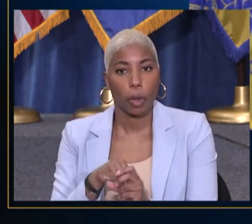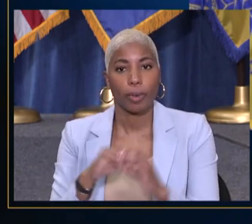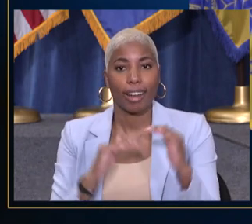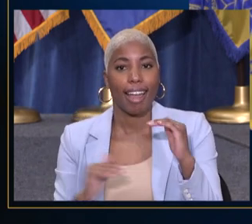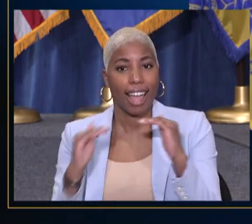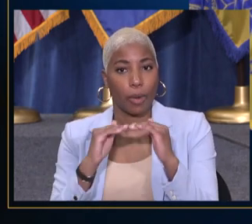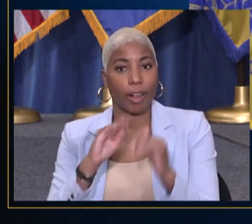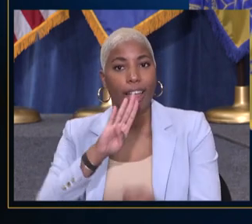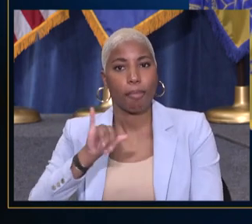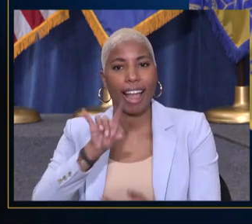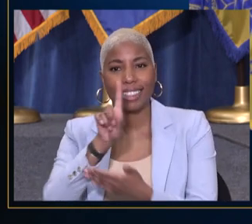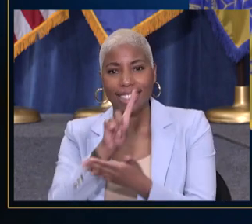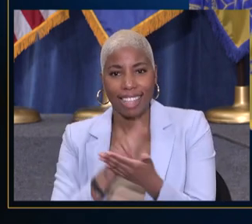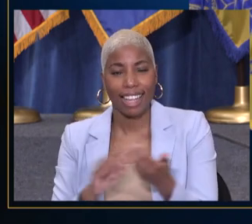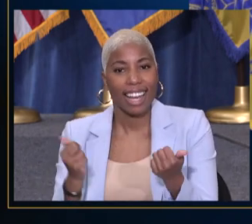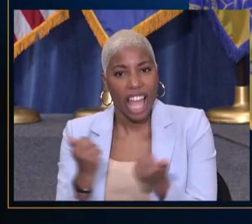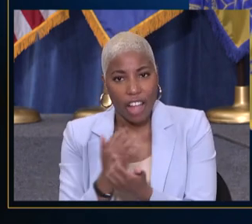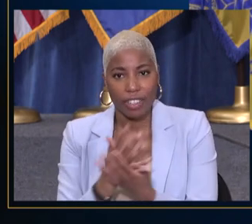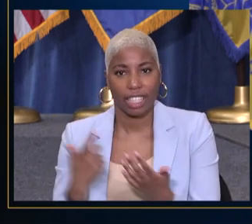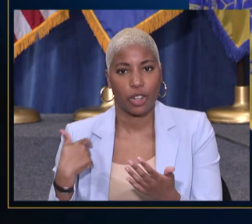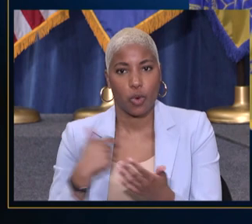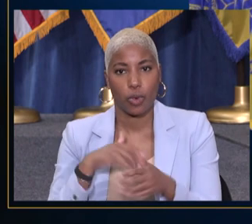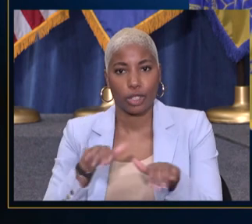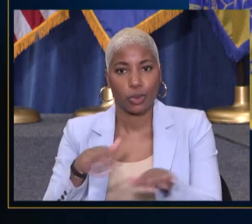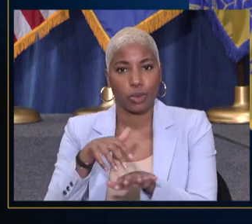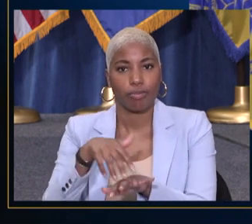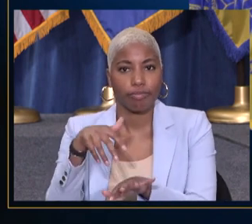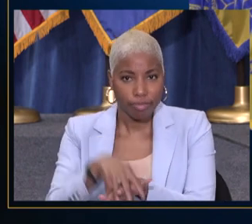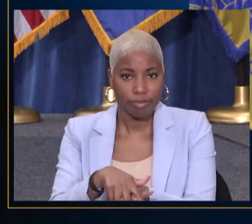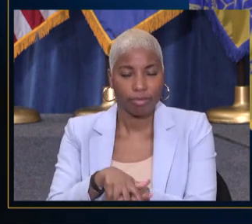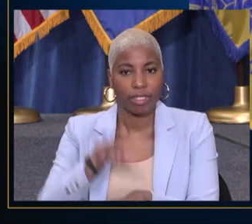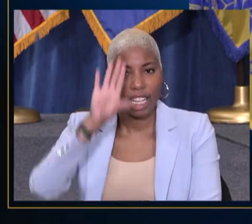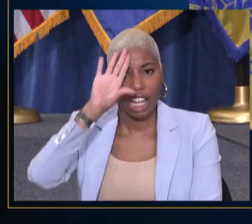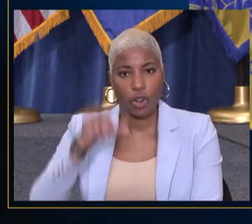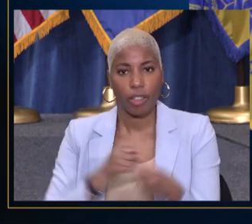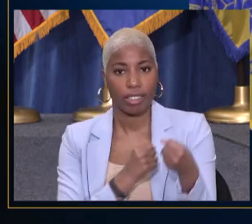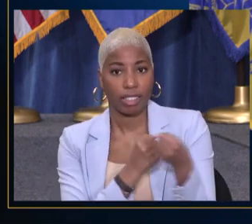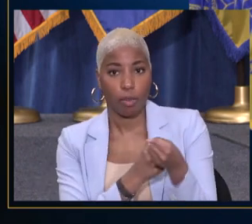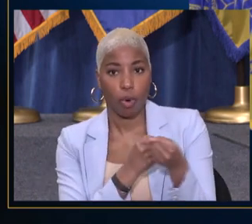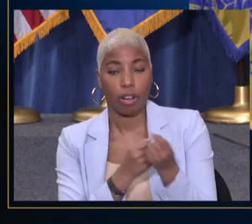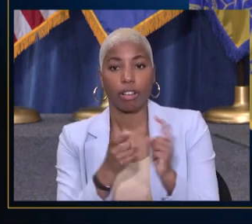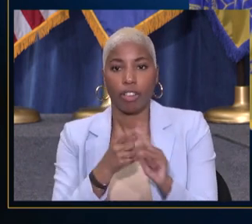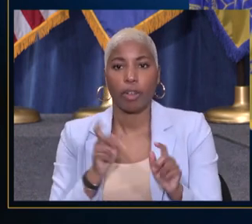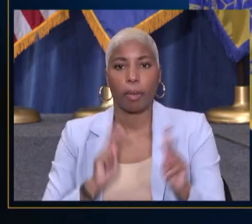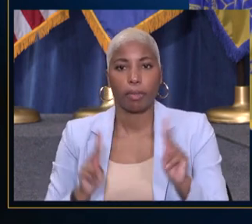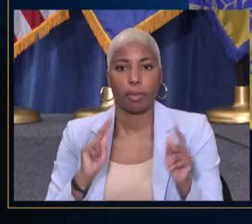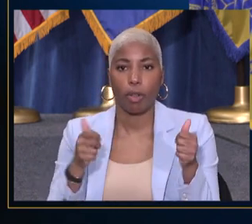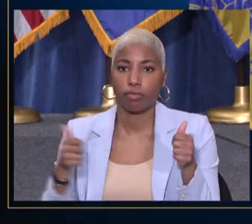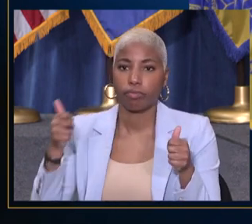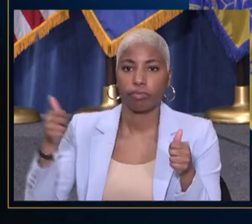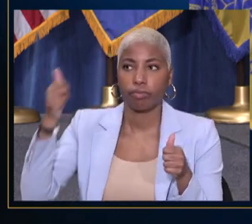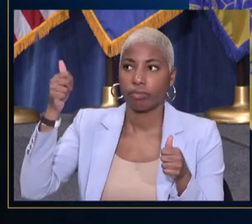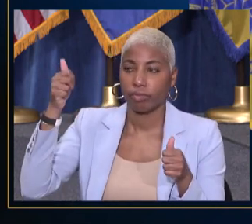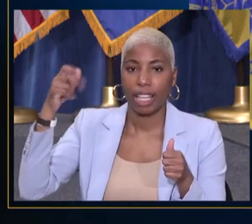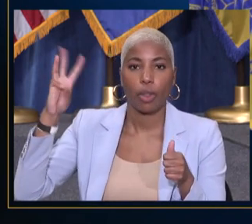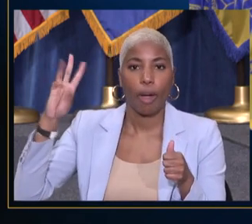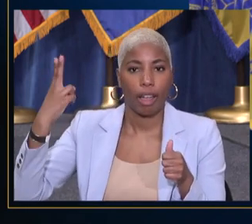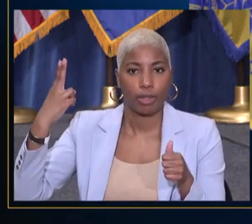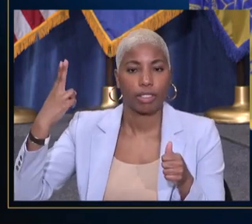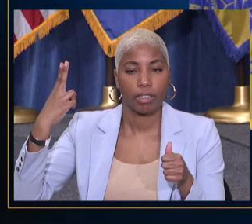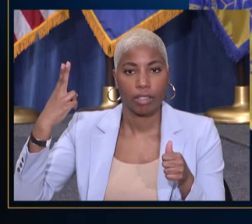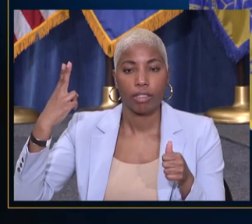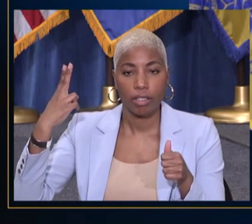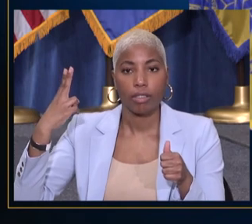in everything we do, I know I had the support of the people who sit in the White House. And so equity